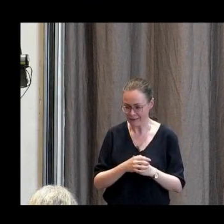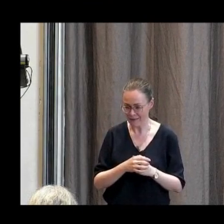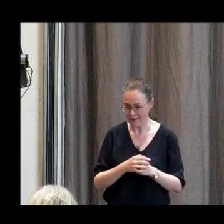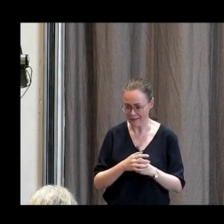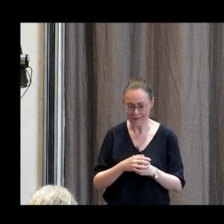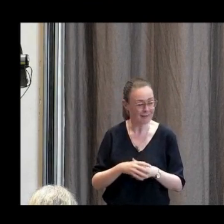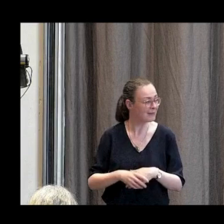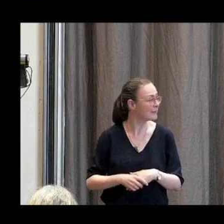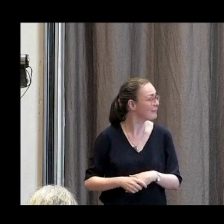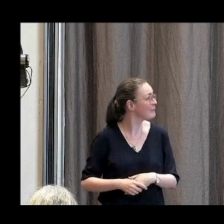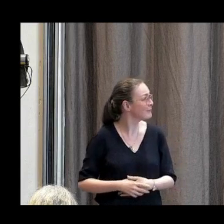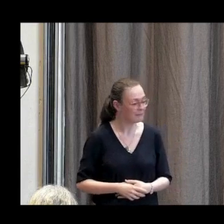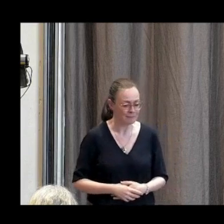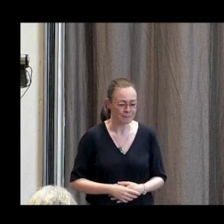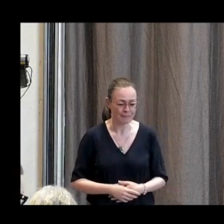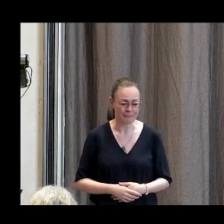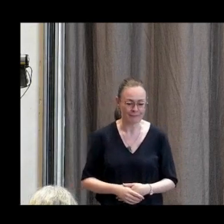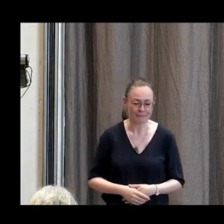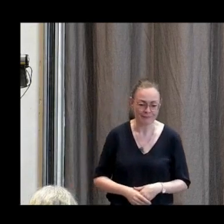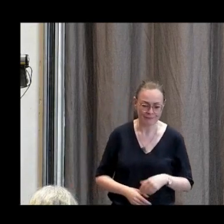Giving it all away.